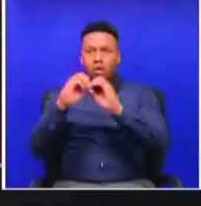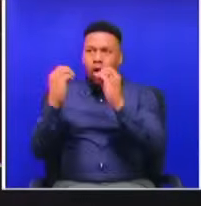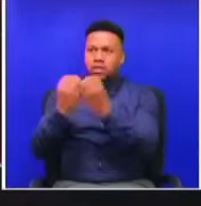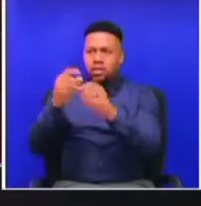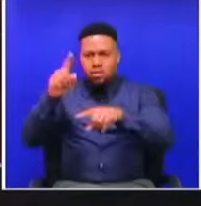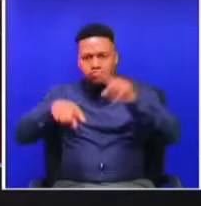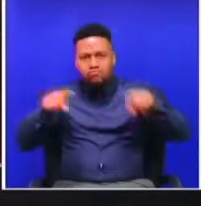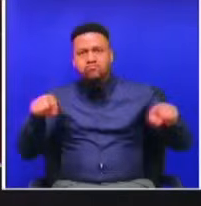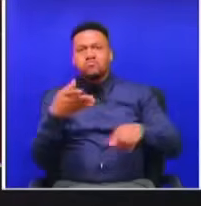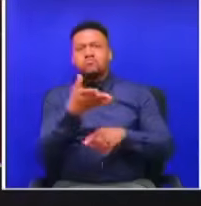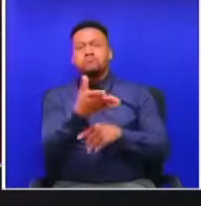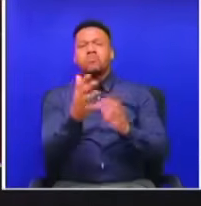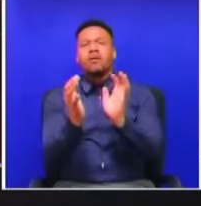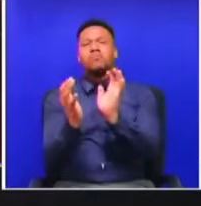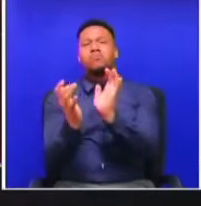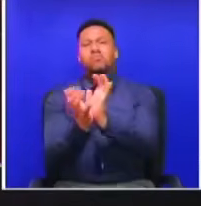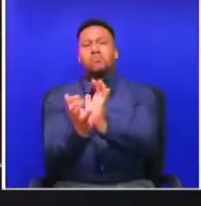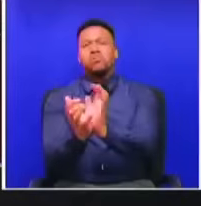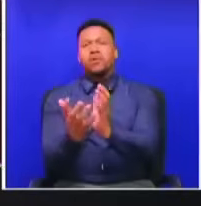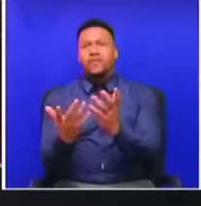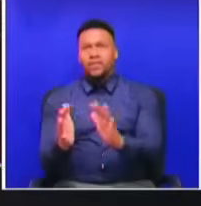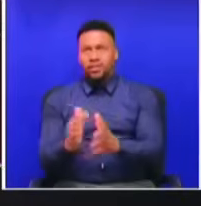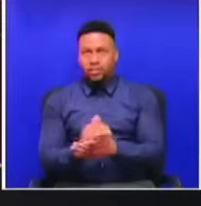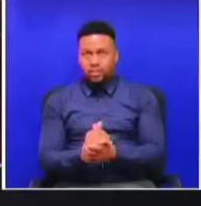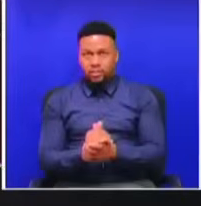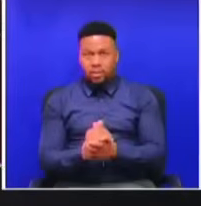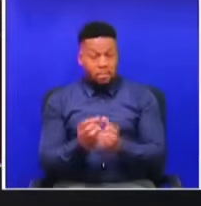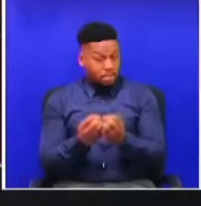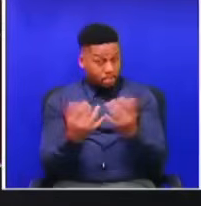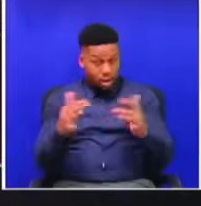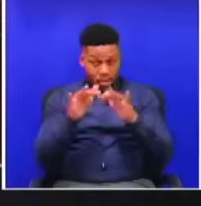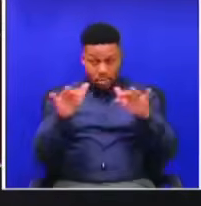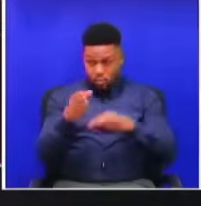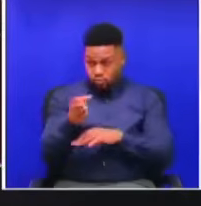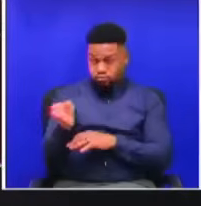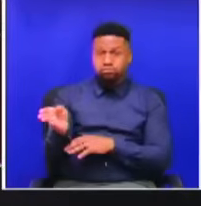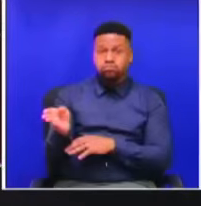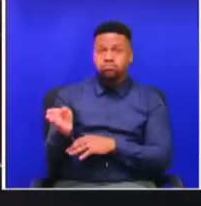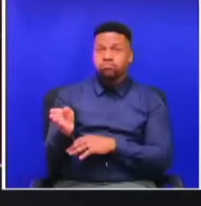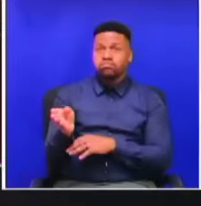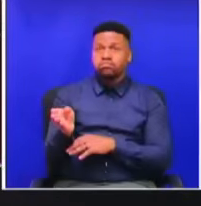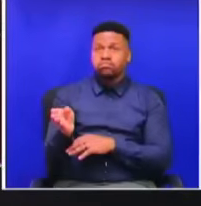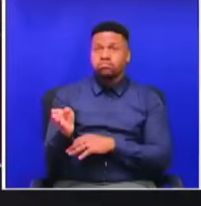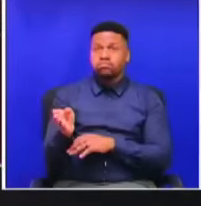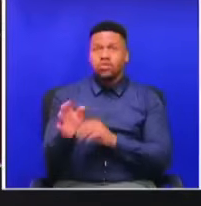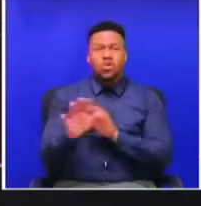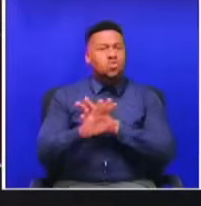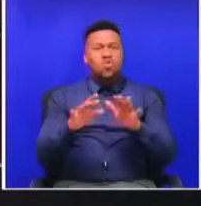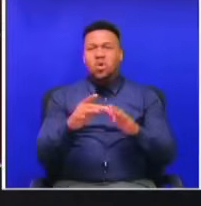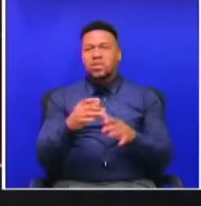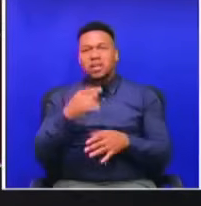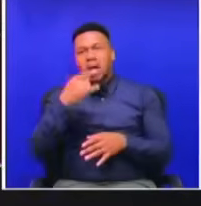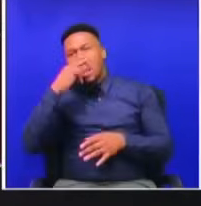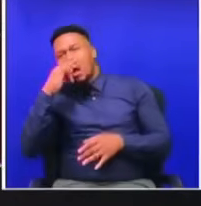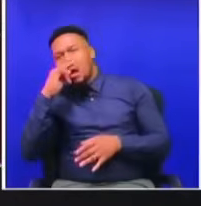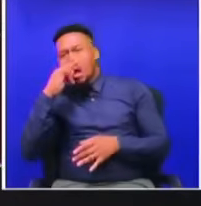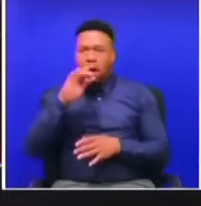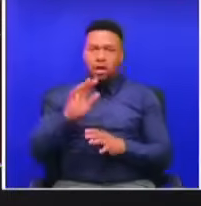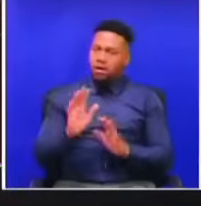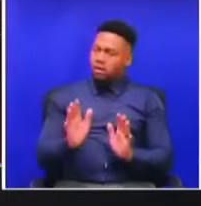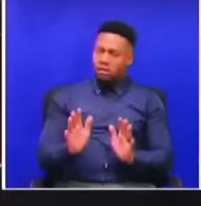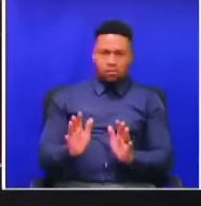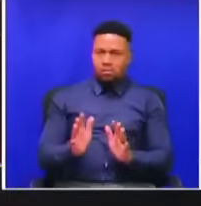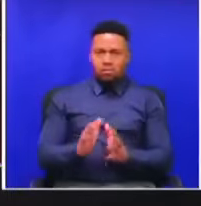was quite a crowd of people, not Mickey Mouse at all.